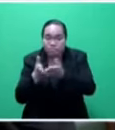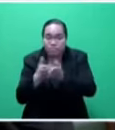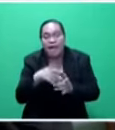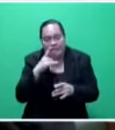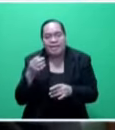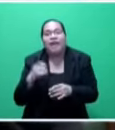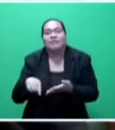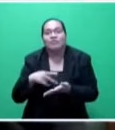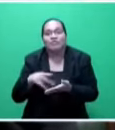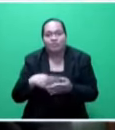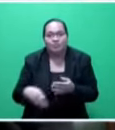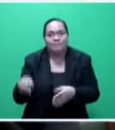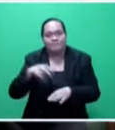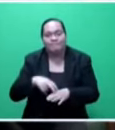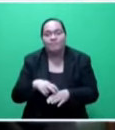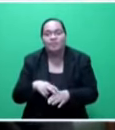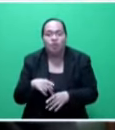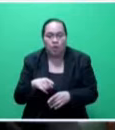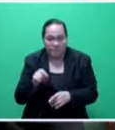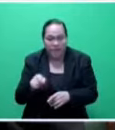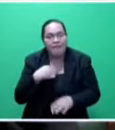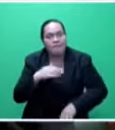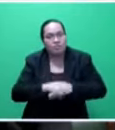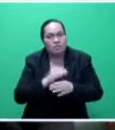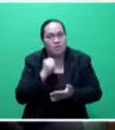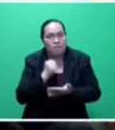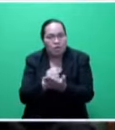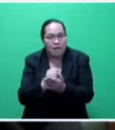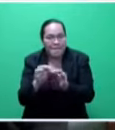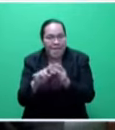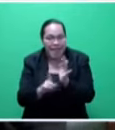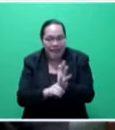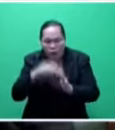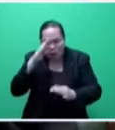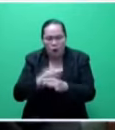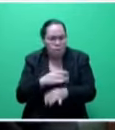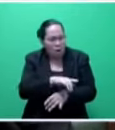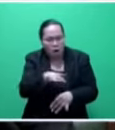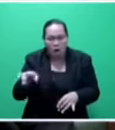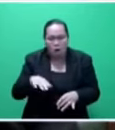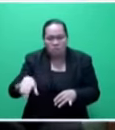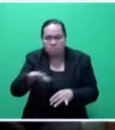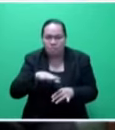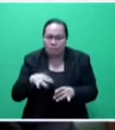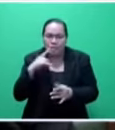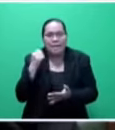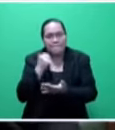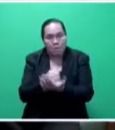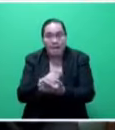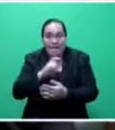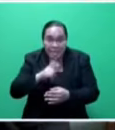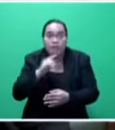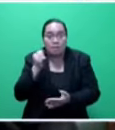advantage of that. So with that, Mr. Speaker, sir, I totally support the bill, and I hope that all the members of this House will support it, because when you